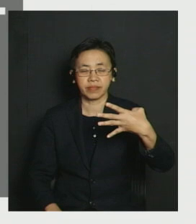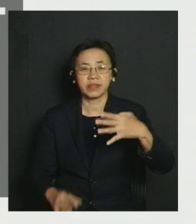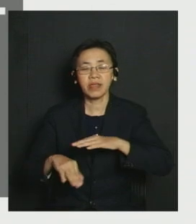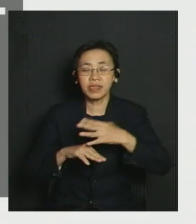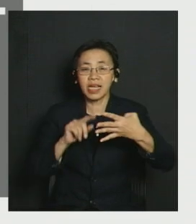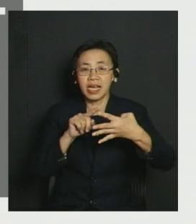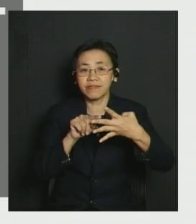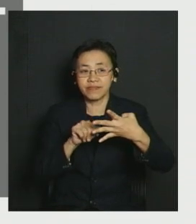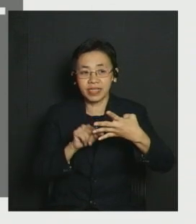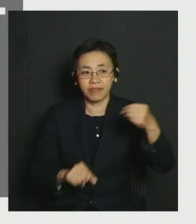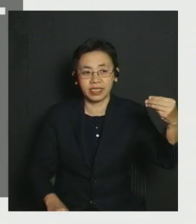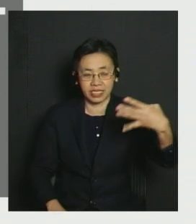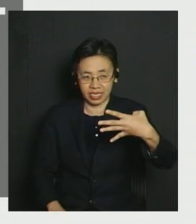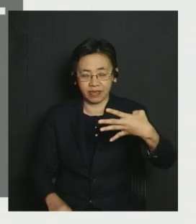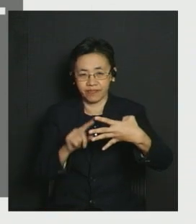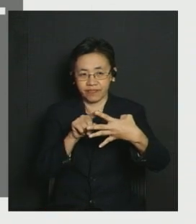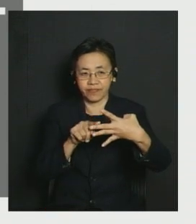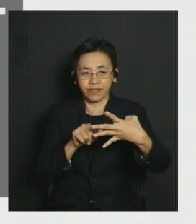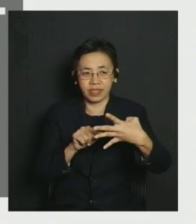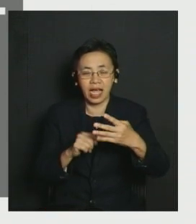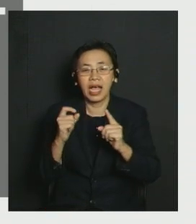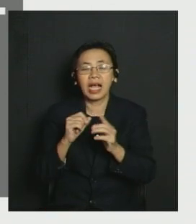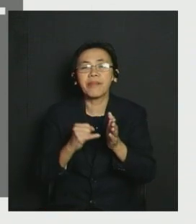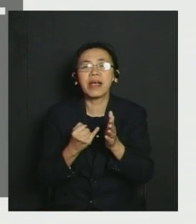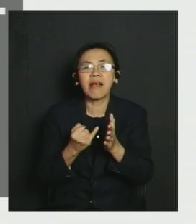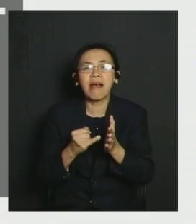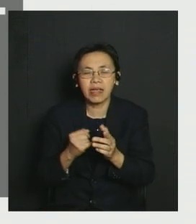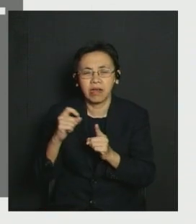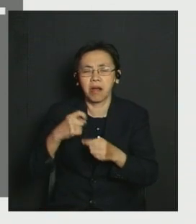architecture jargon, putting it in basic language so that,